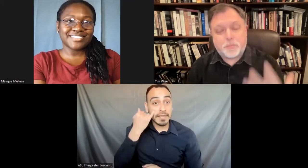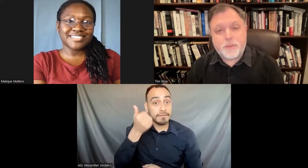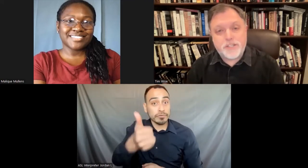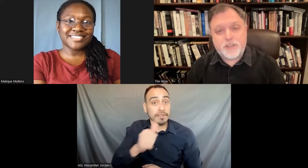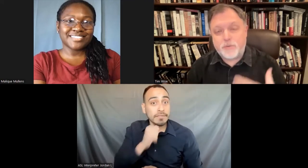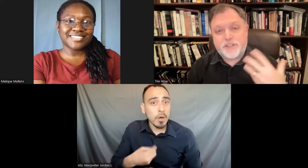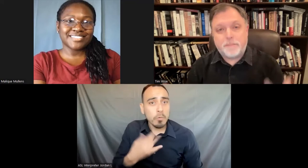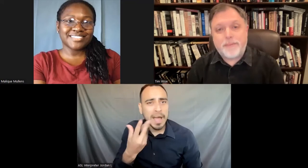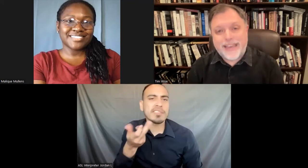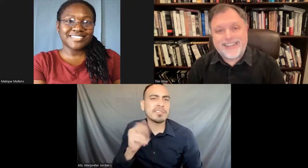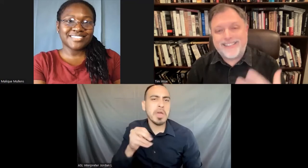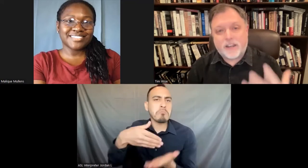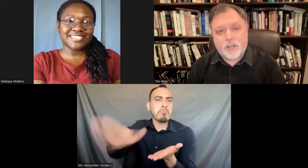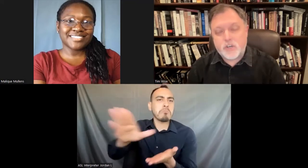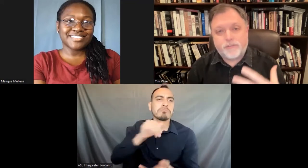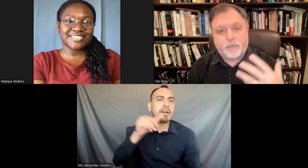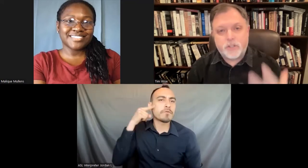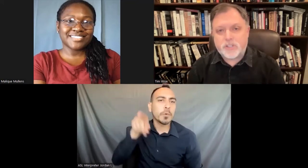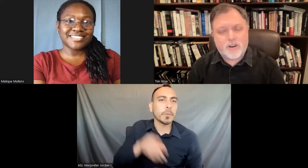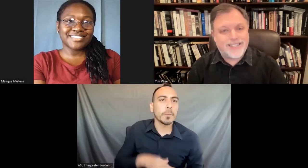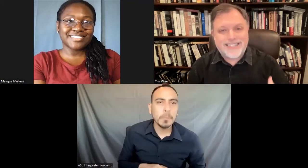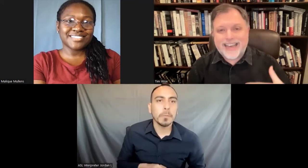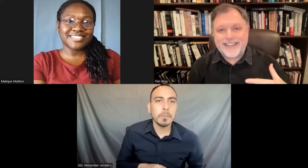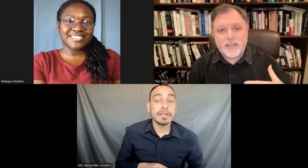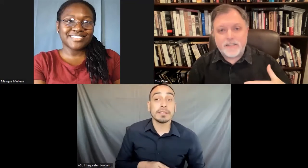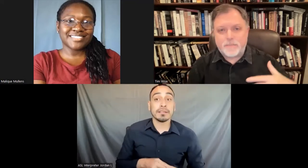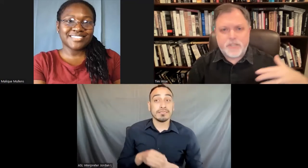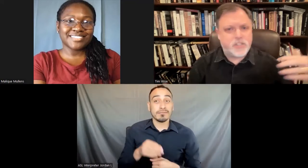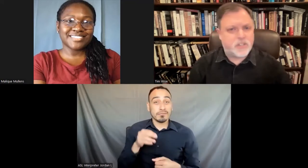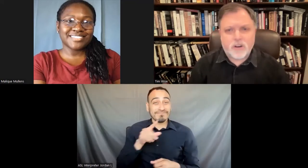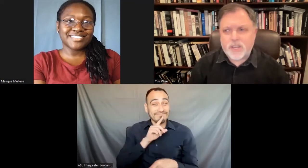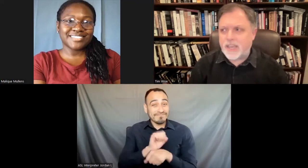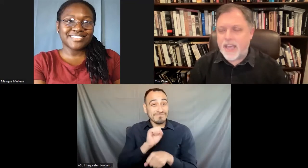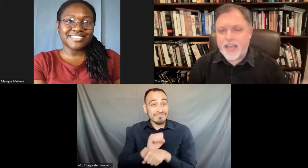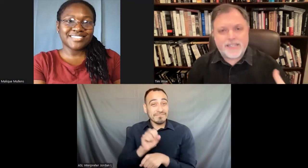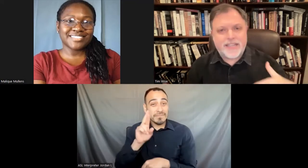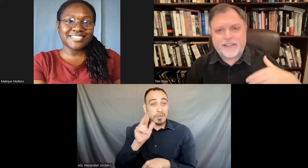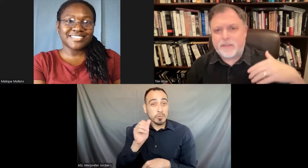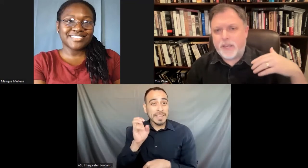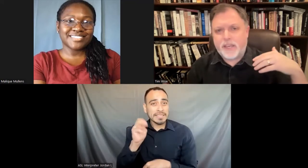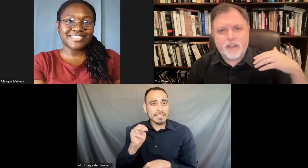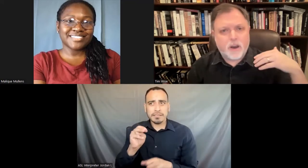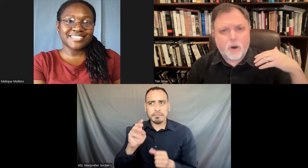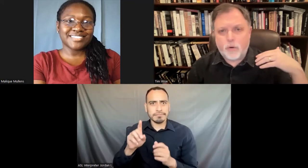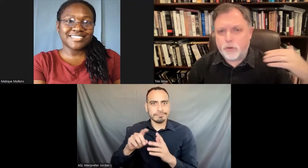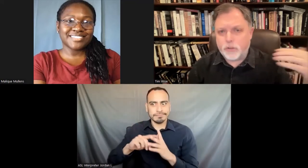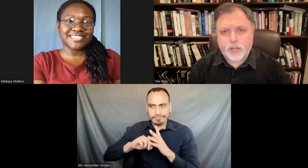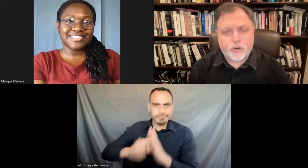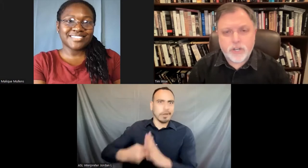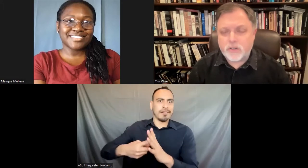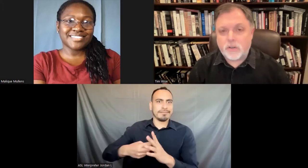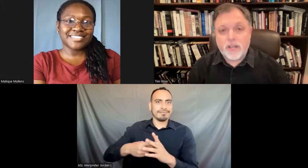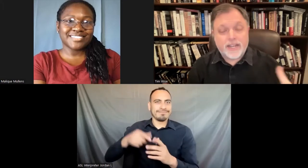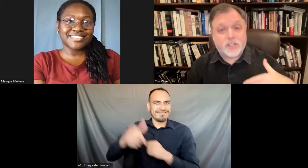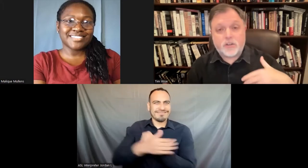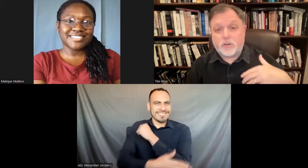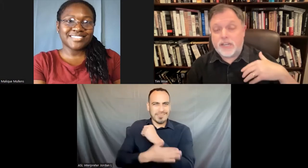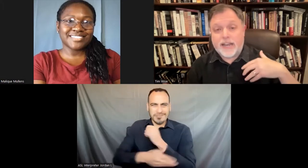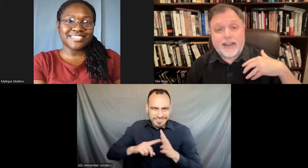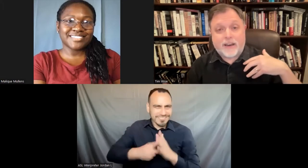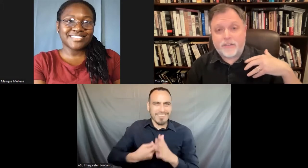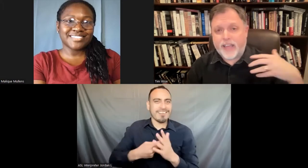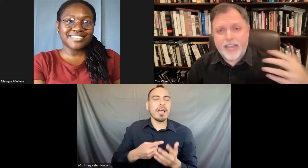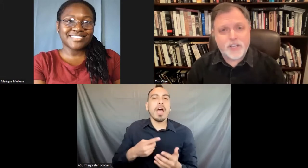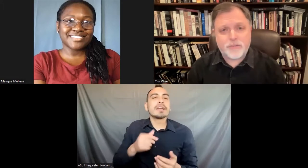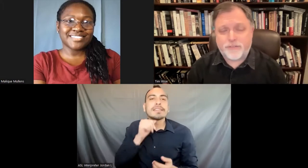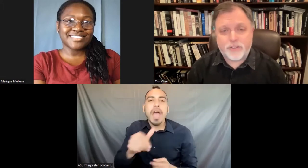white supremacy was embedded in the country from the start, it's not to be snarky. It's not to be overly critical. It's certainly